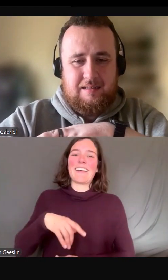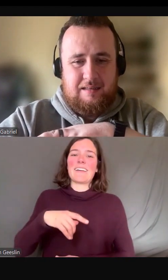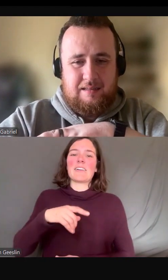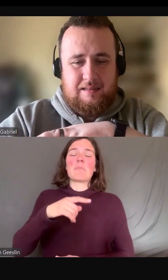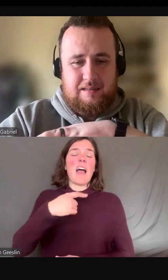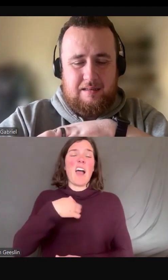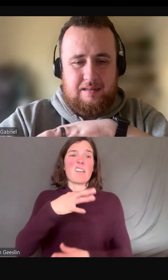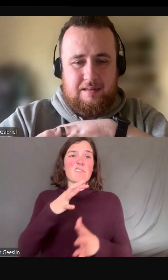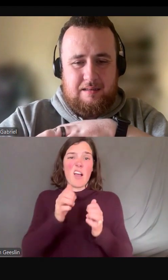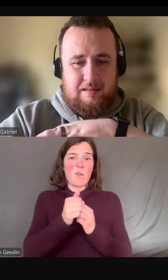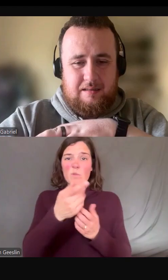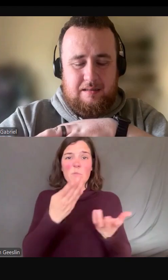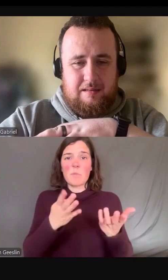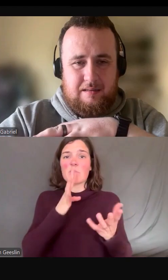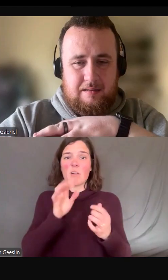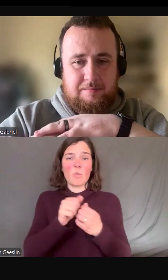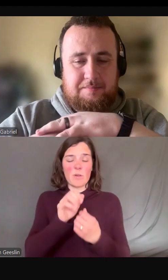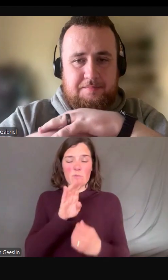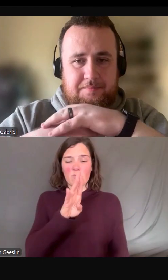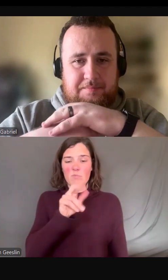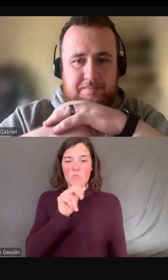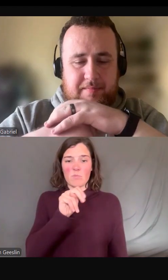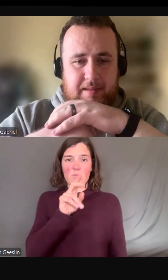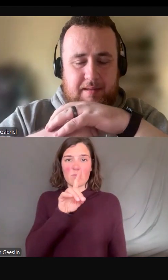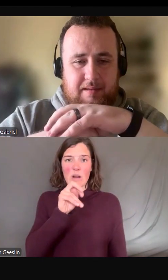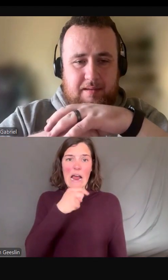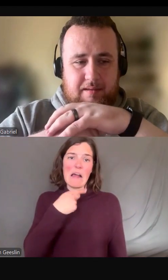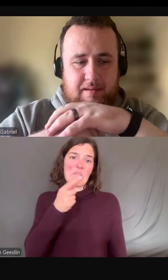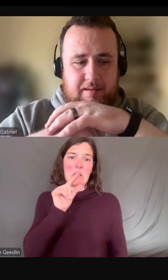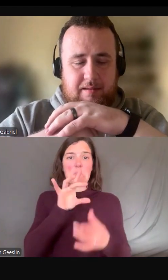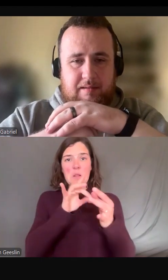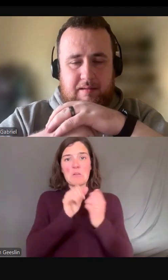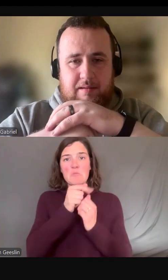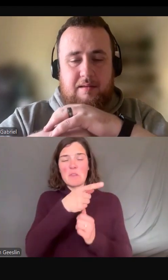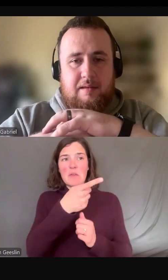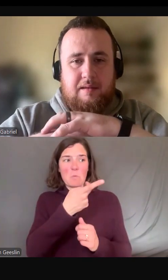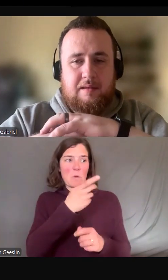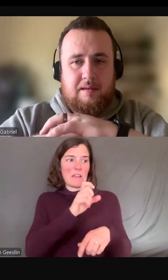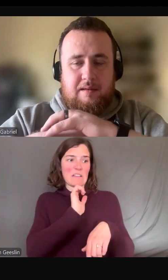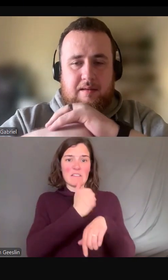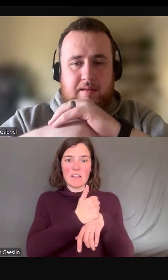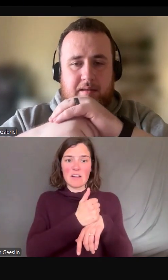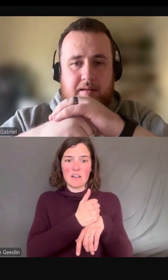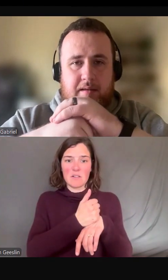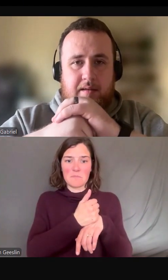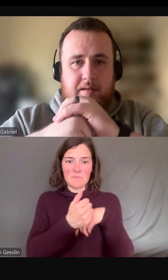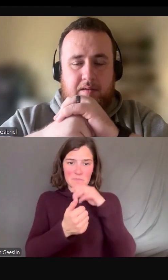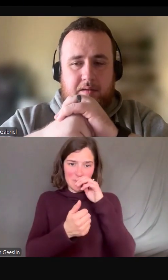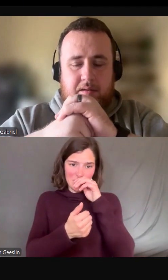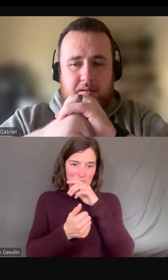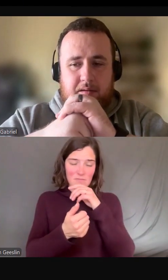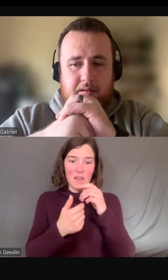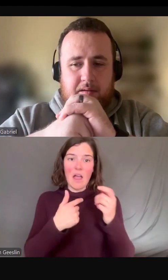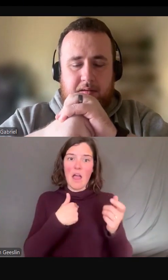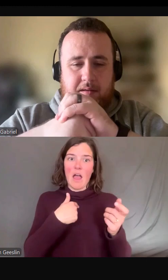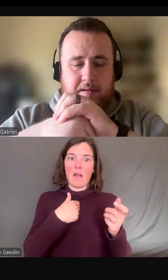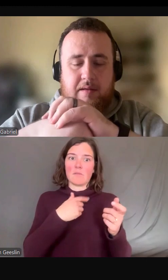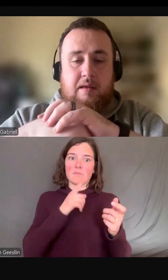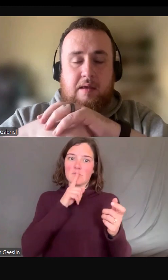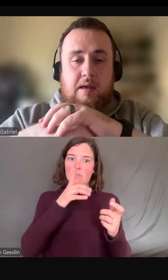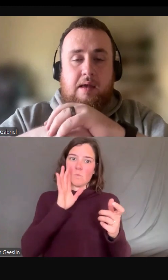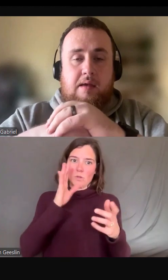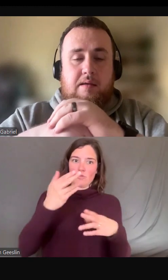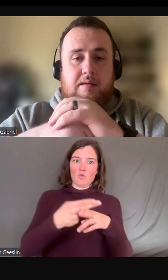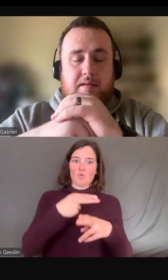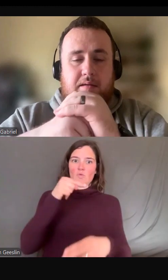maybe if he knows this, because I have a really good relationship with him, and we can just kind of set this up for me. I can really utilize it. And I hope